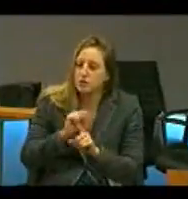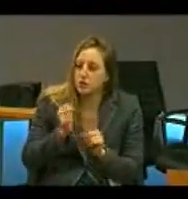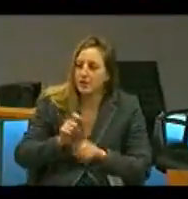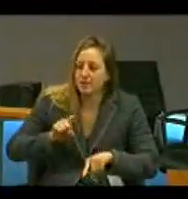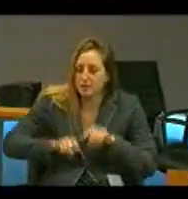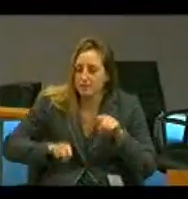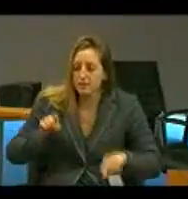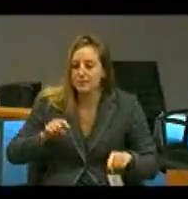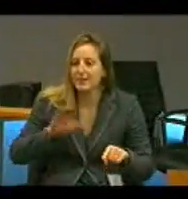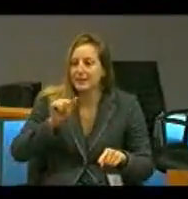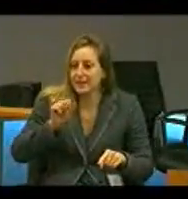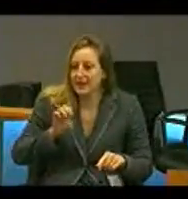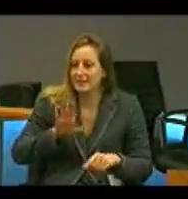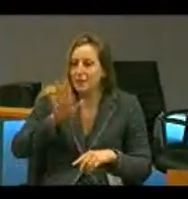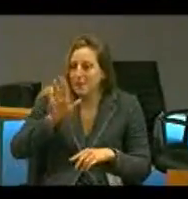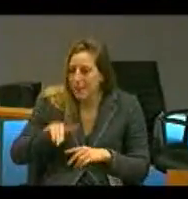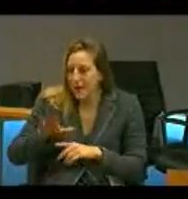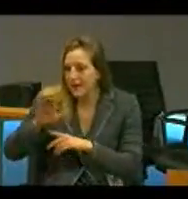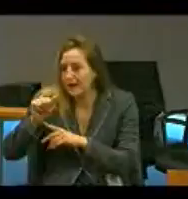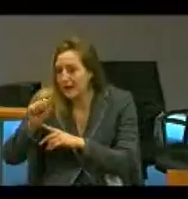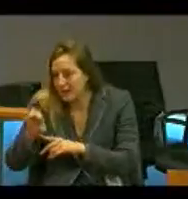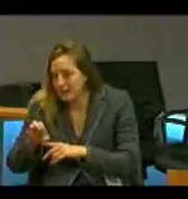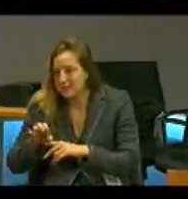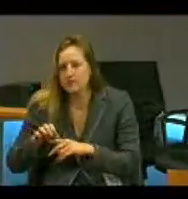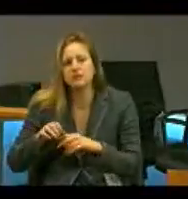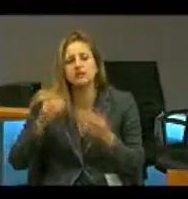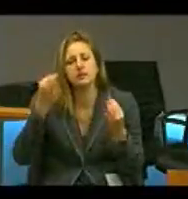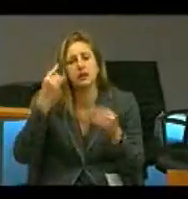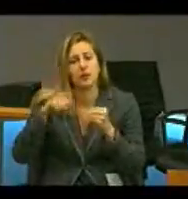schools and the district's decision-making was appropriate.